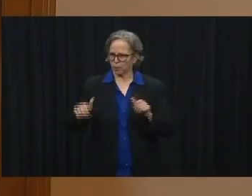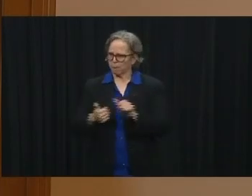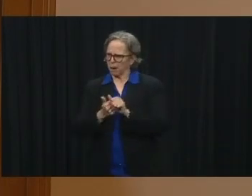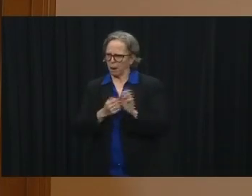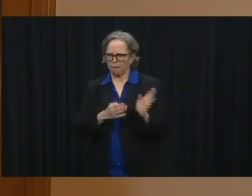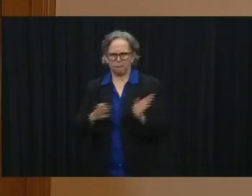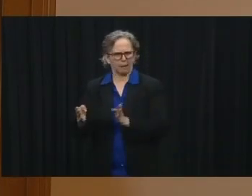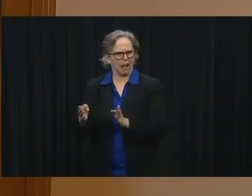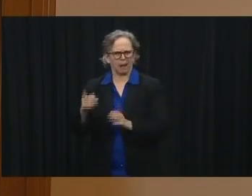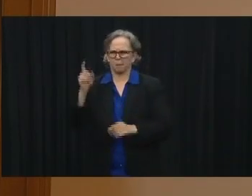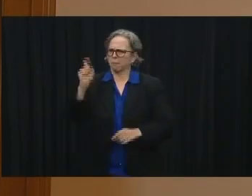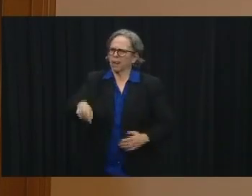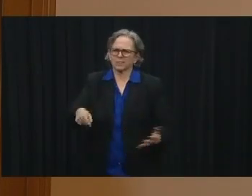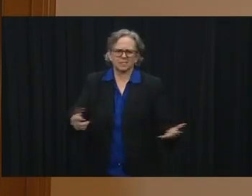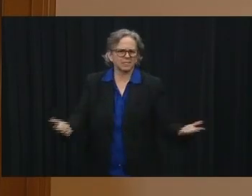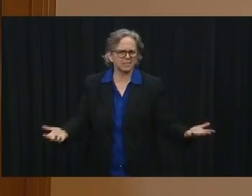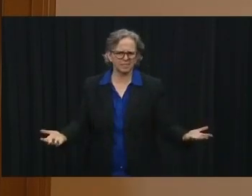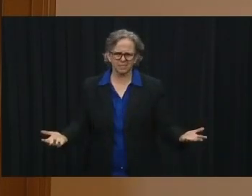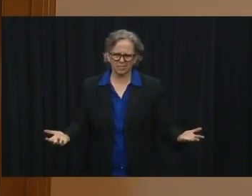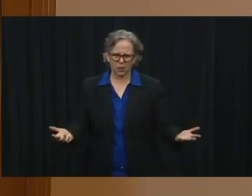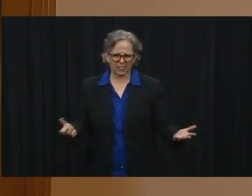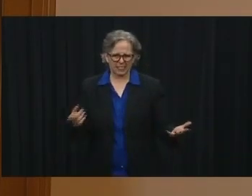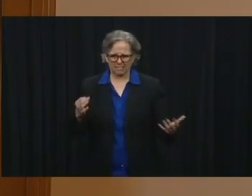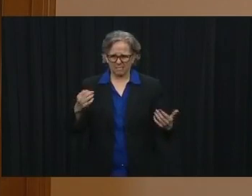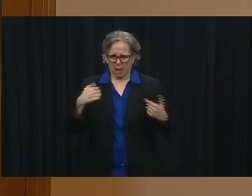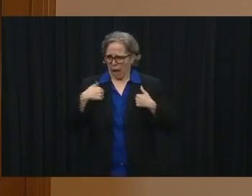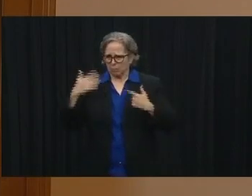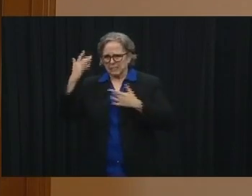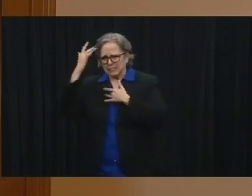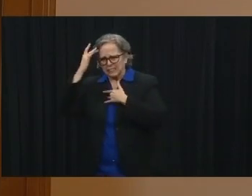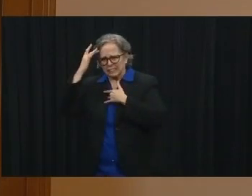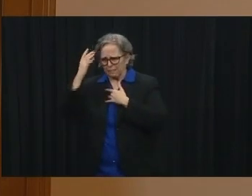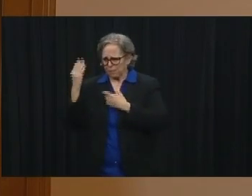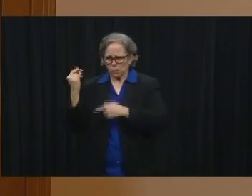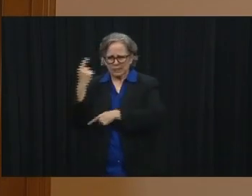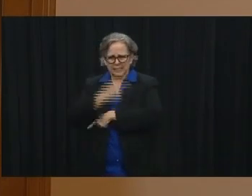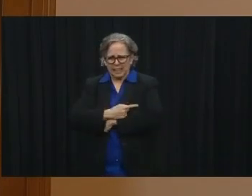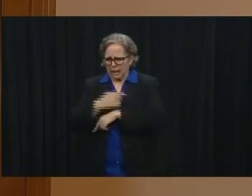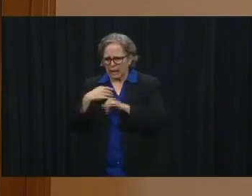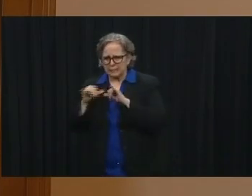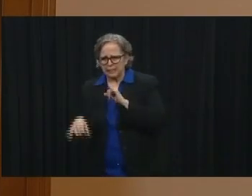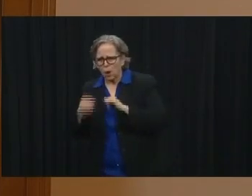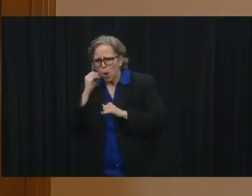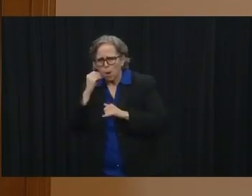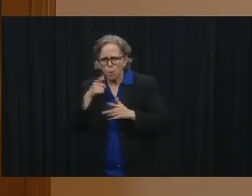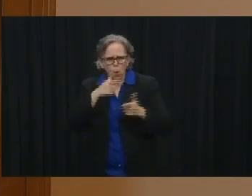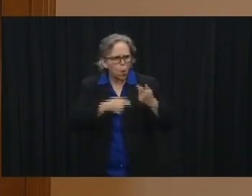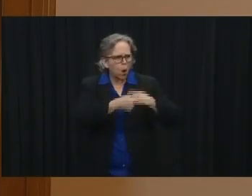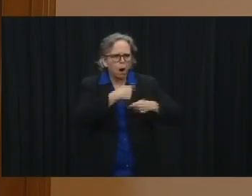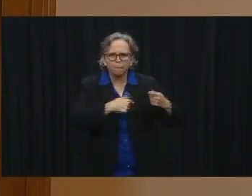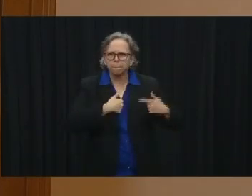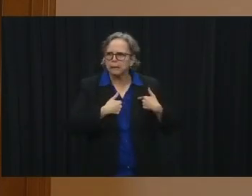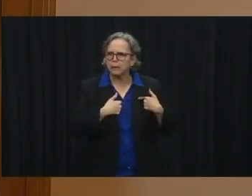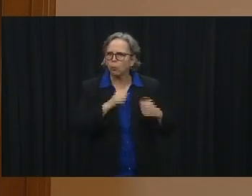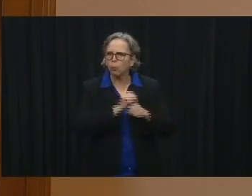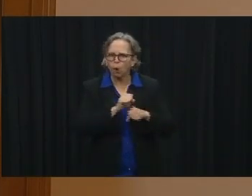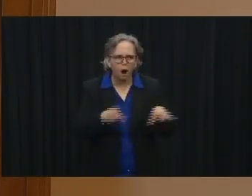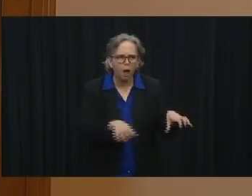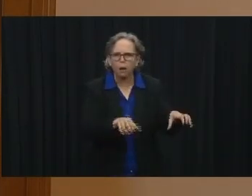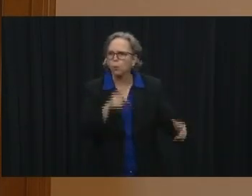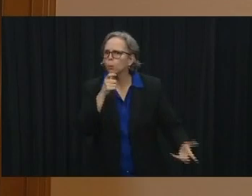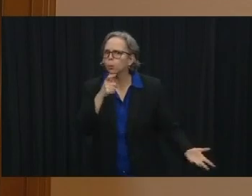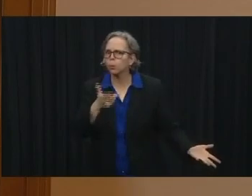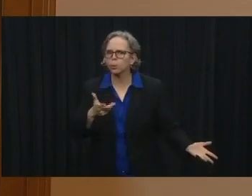sick, who will replace me during those 14 days where I'm staying home before I return. So this has to be part of